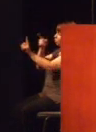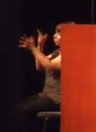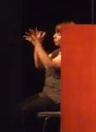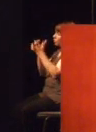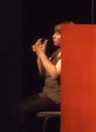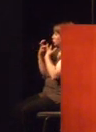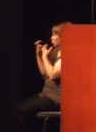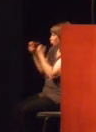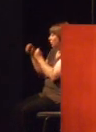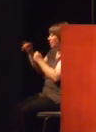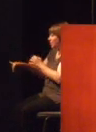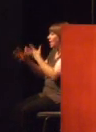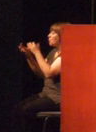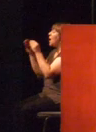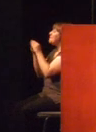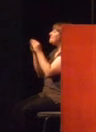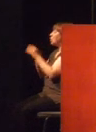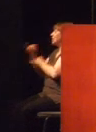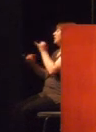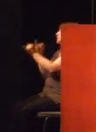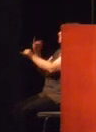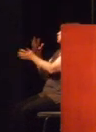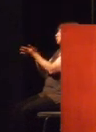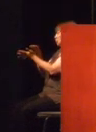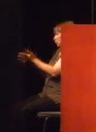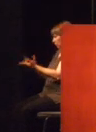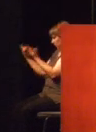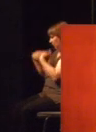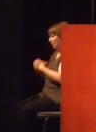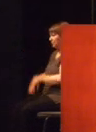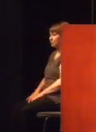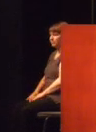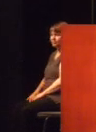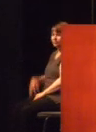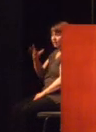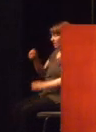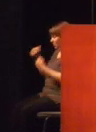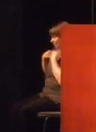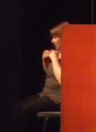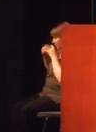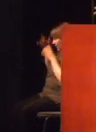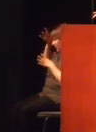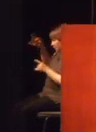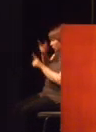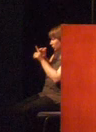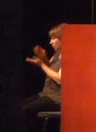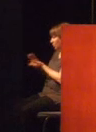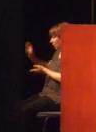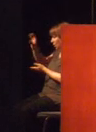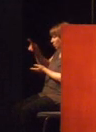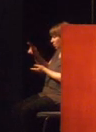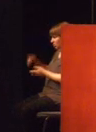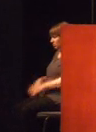our pipeline of international students who are coming to Cuesta College. And then of course, there's an interest from Cal Poly in us being a